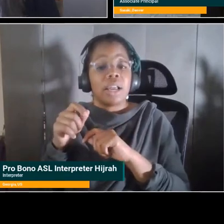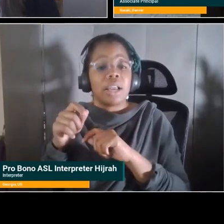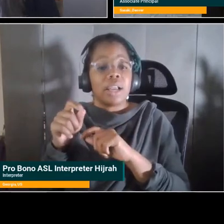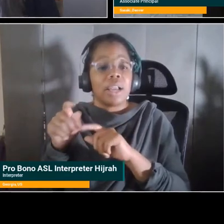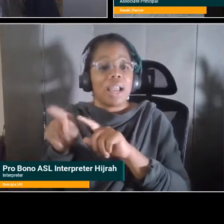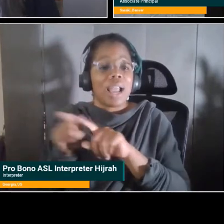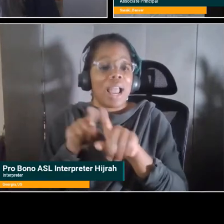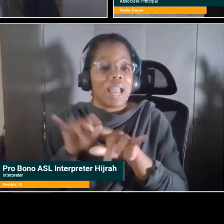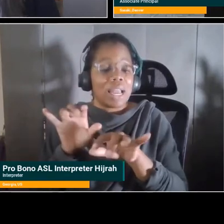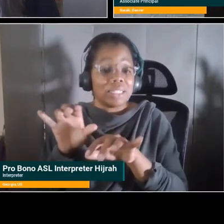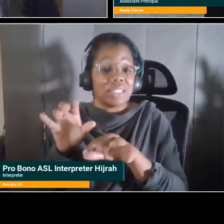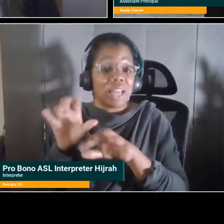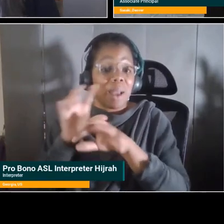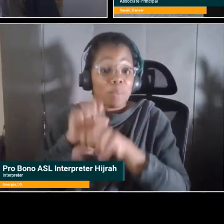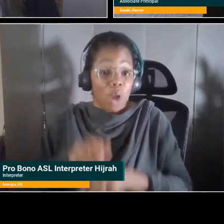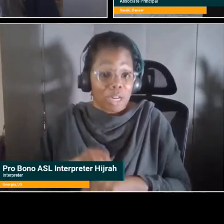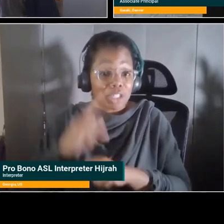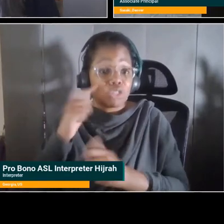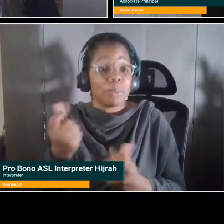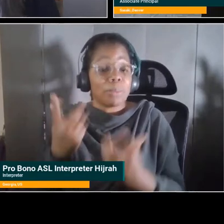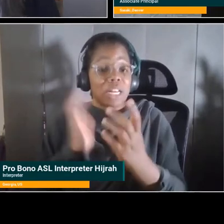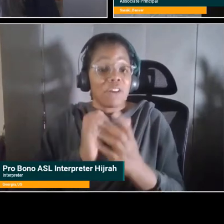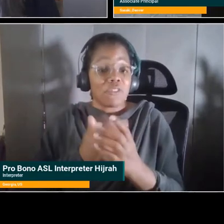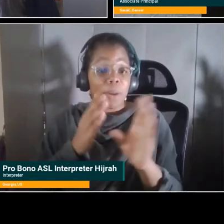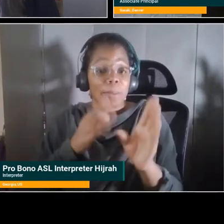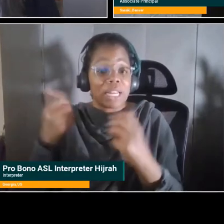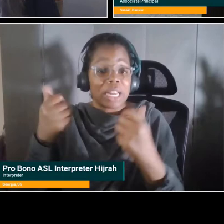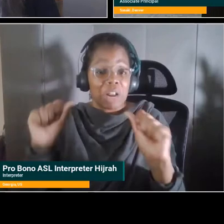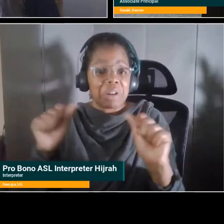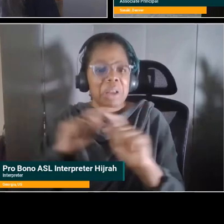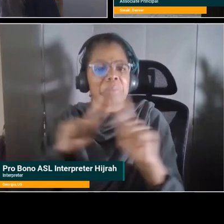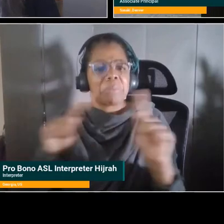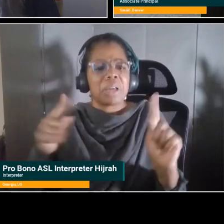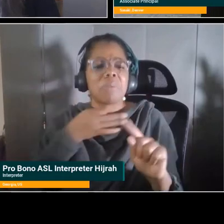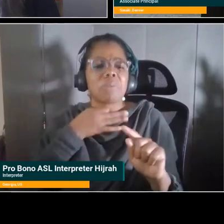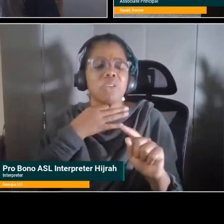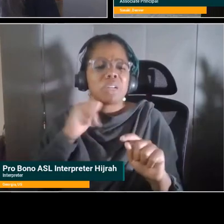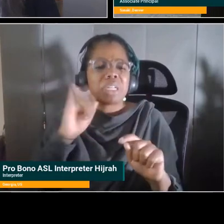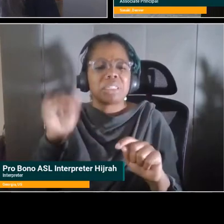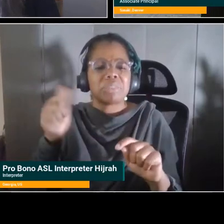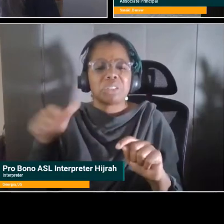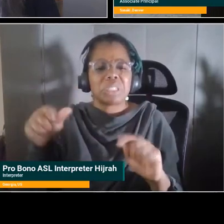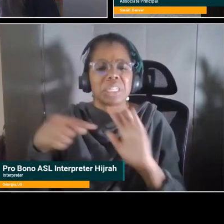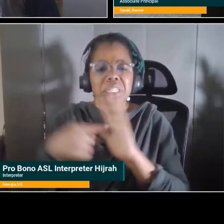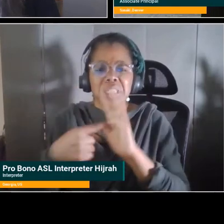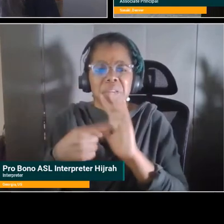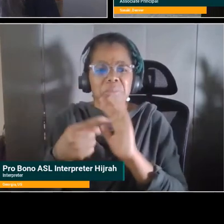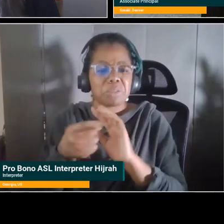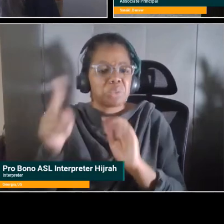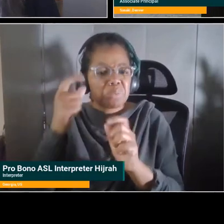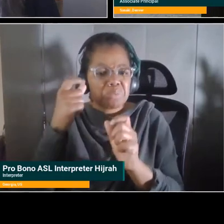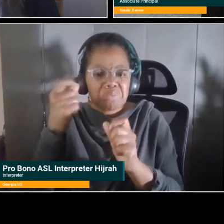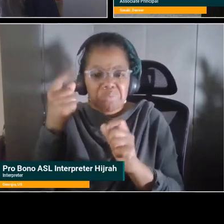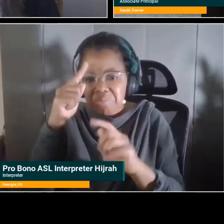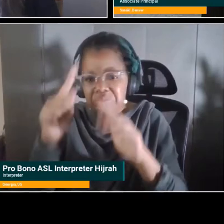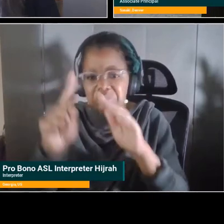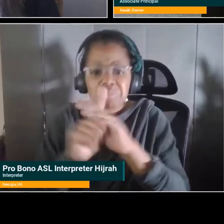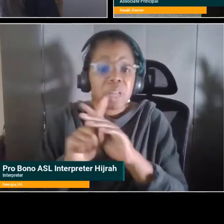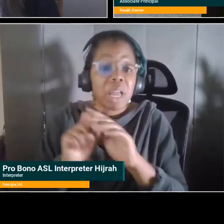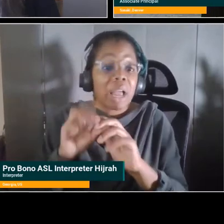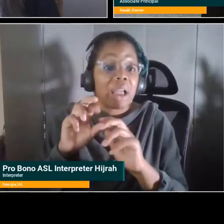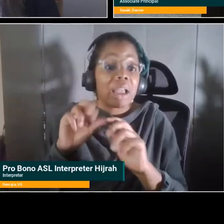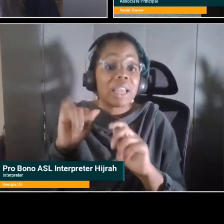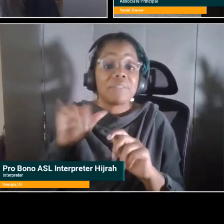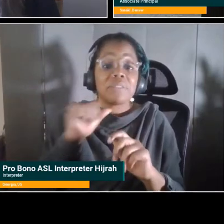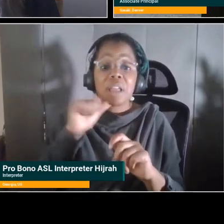as a practice in a lot of our planning efforts. But I'm just curious if there's any examples you would call to mind, or if not that, what